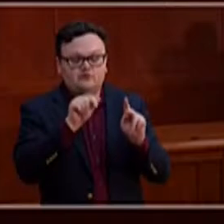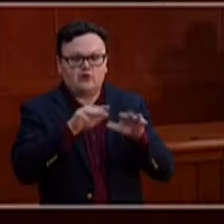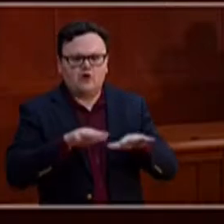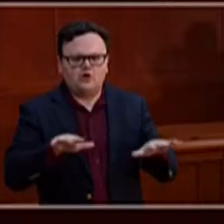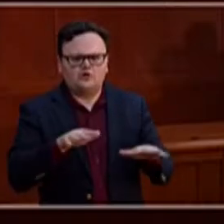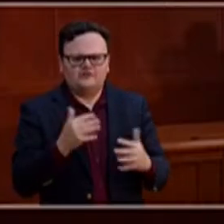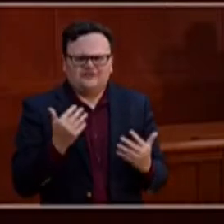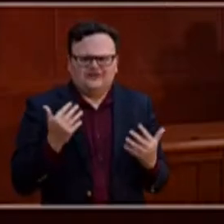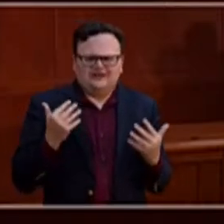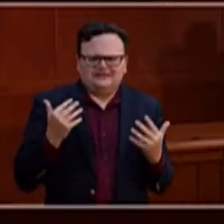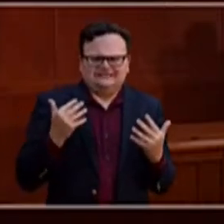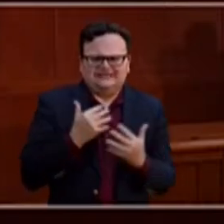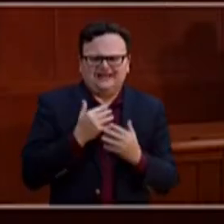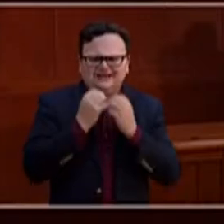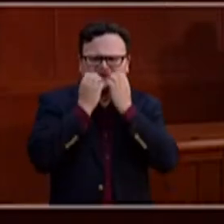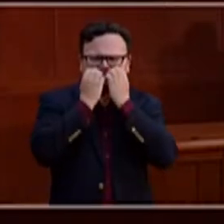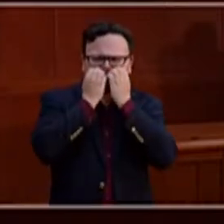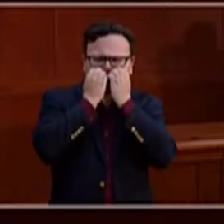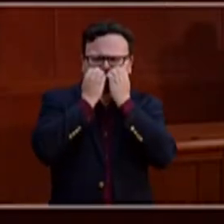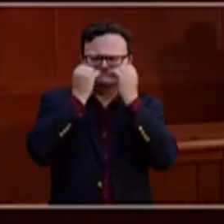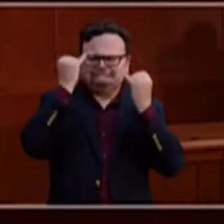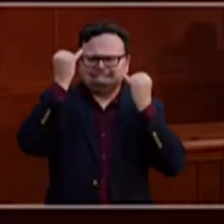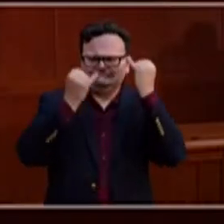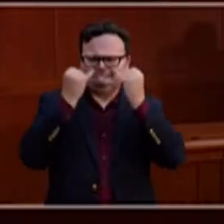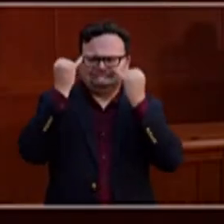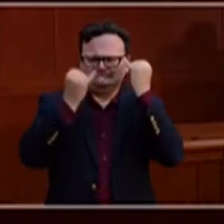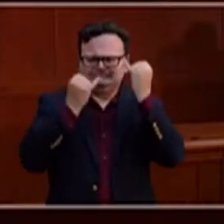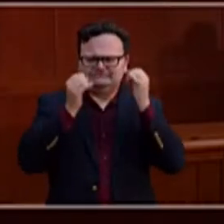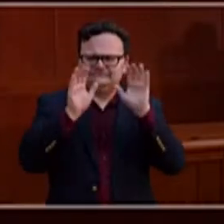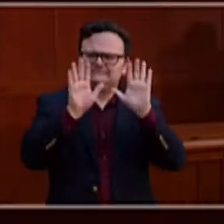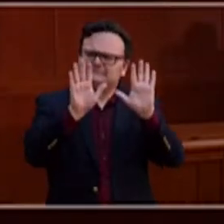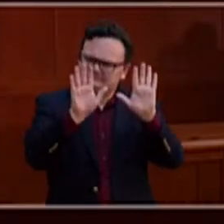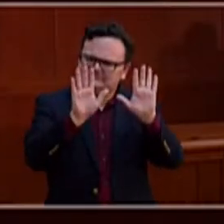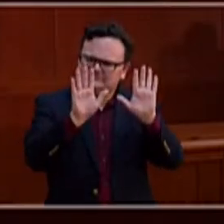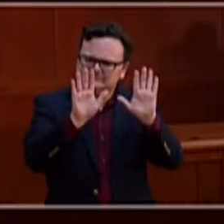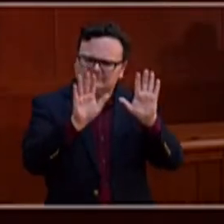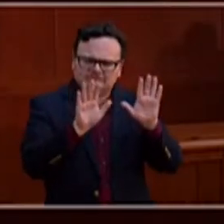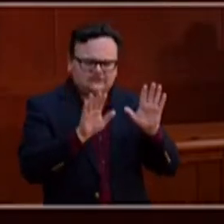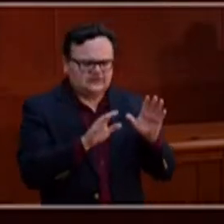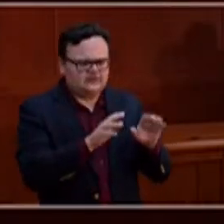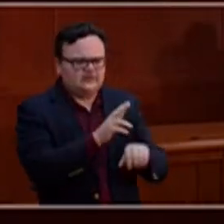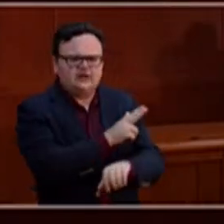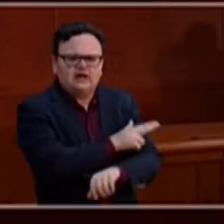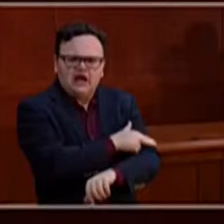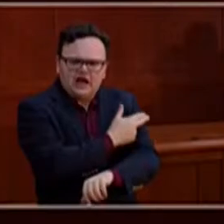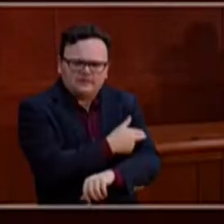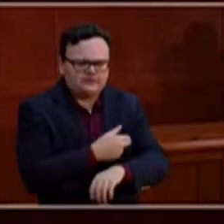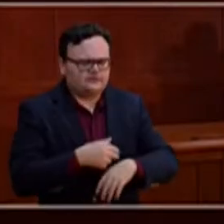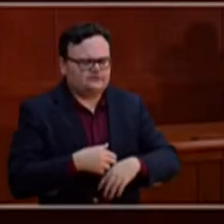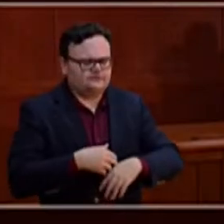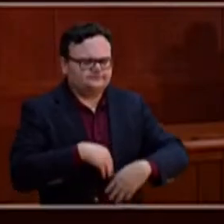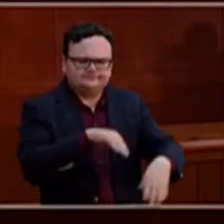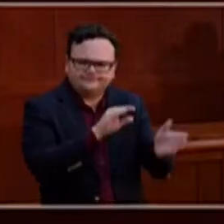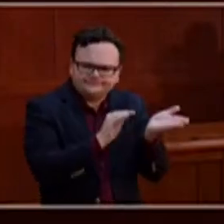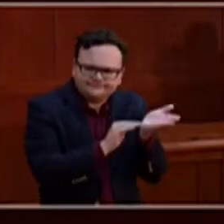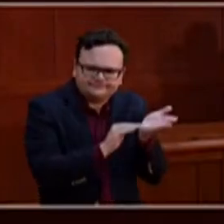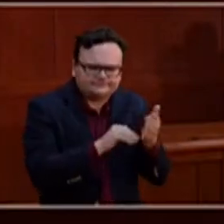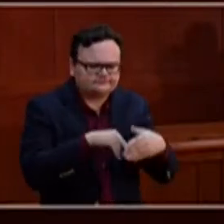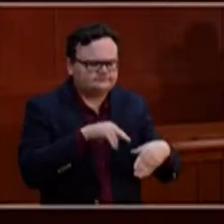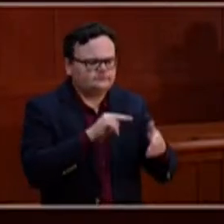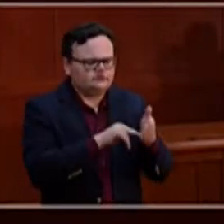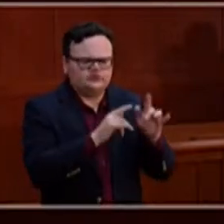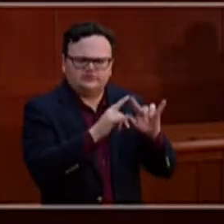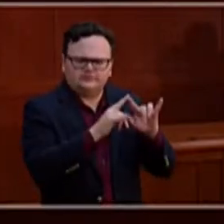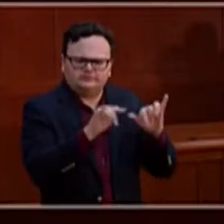but they should have confidence in the health care and in the regional resources and, frankly,